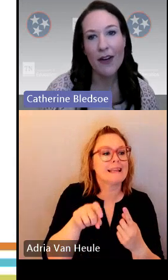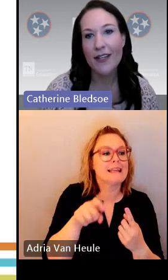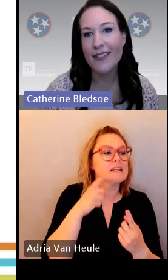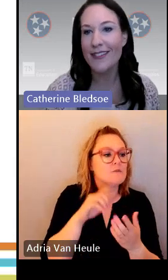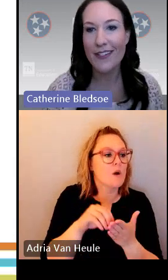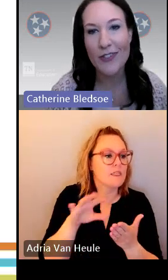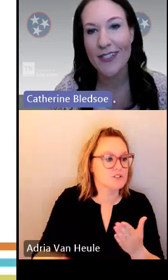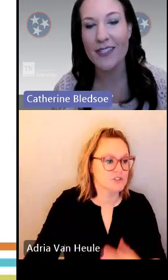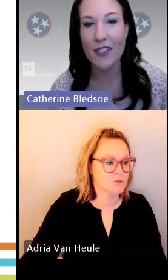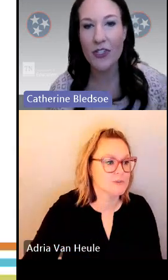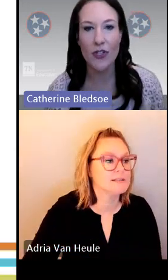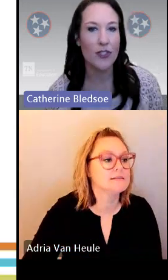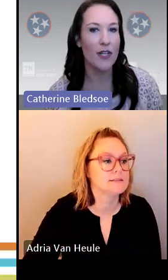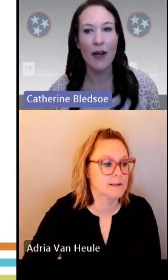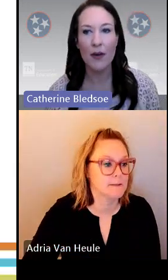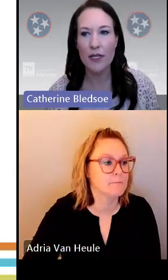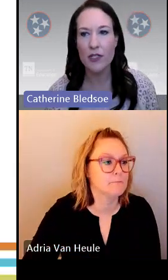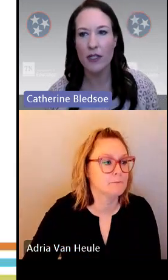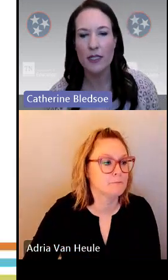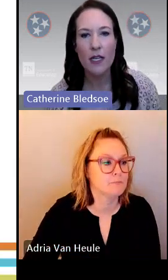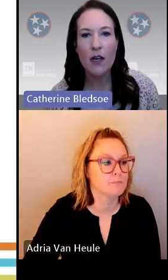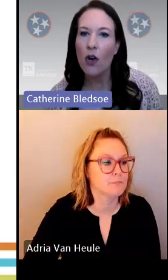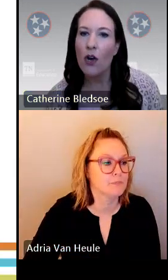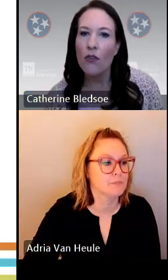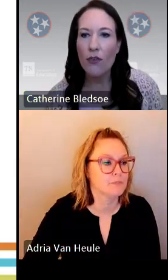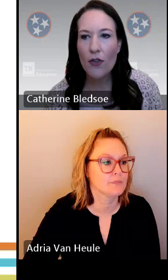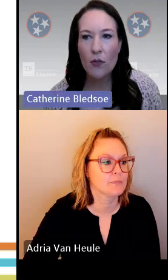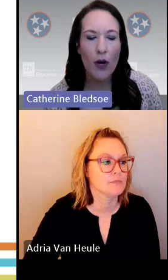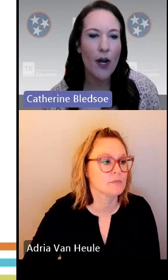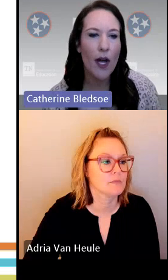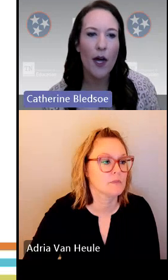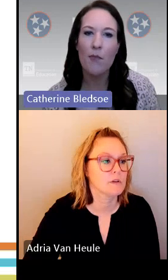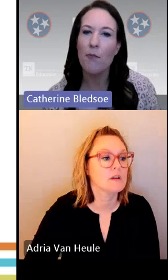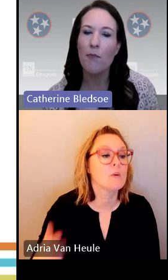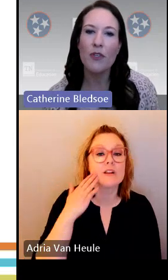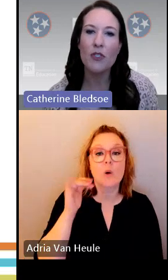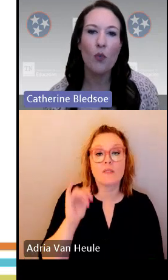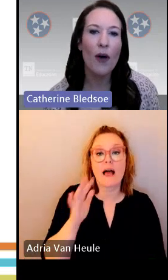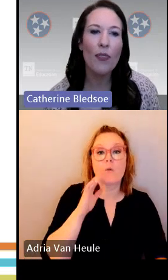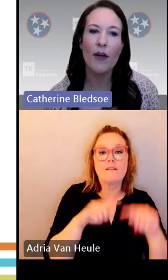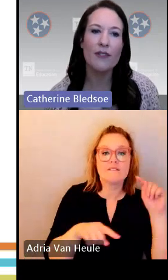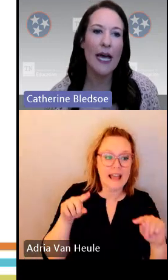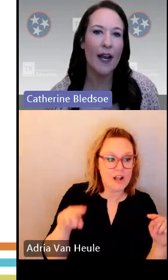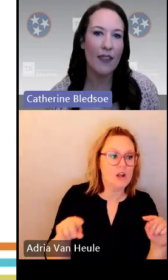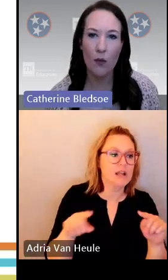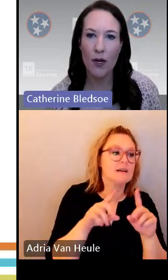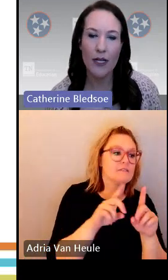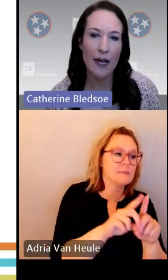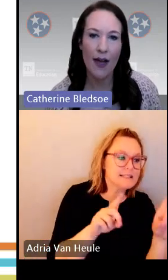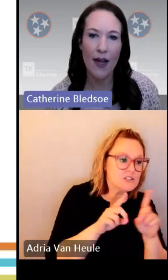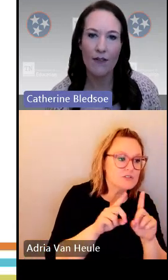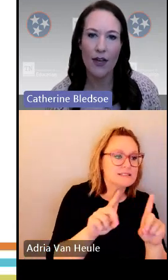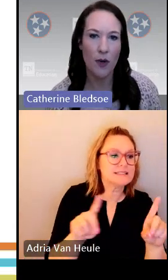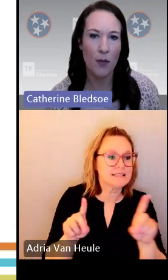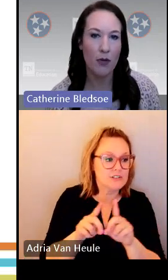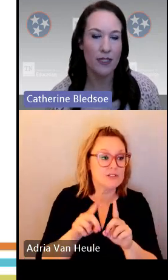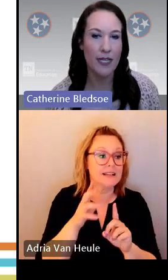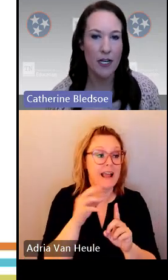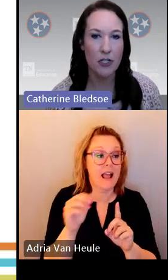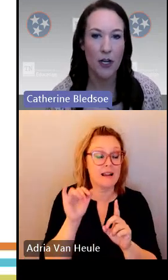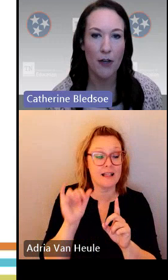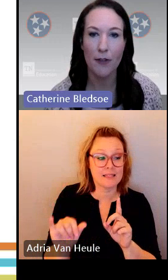that varies district to district and by regions. Furthermore, this wealth of data that we're going to now have as